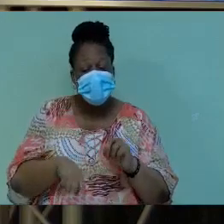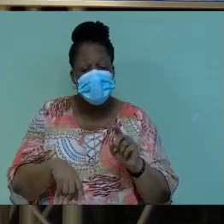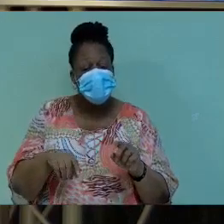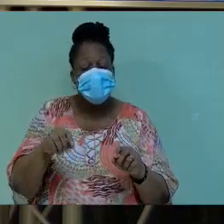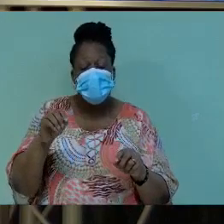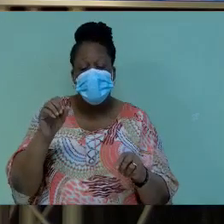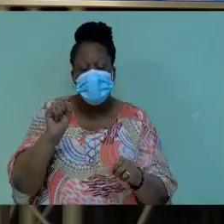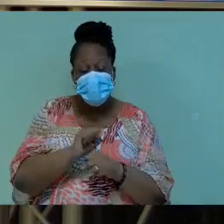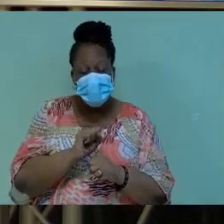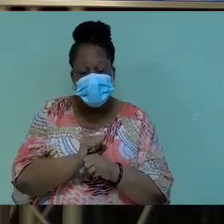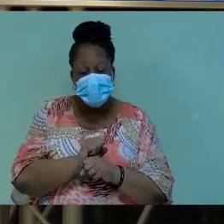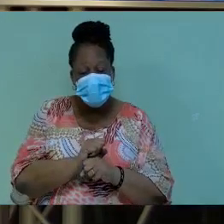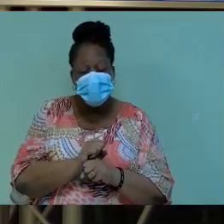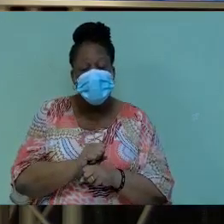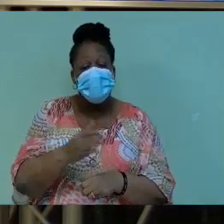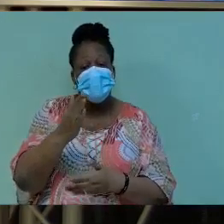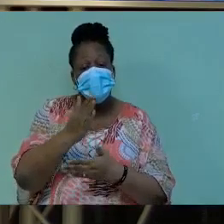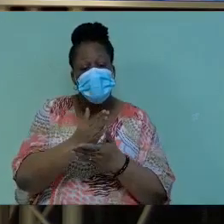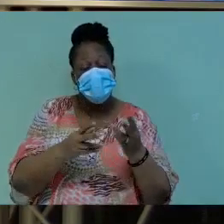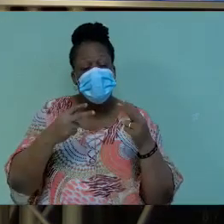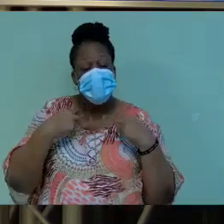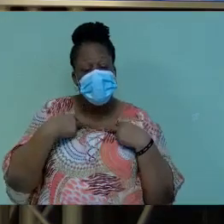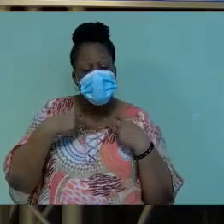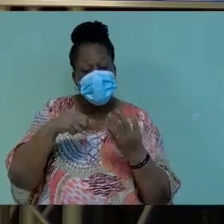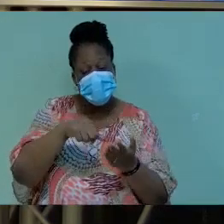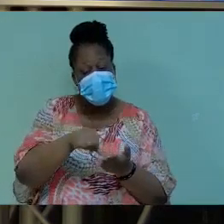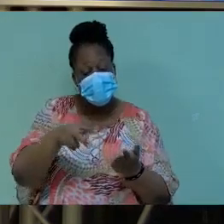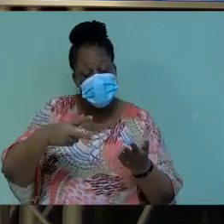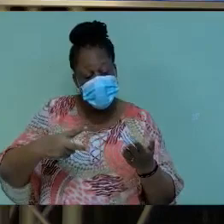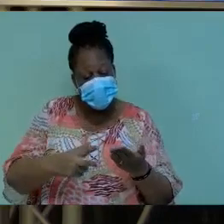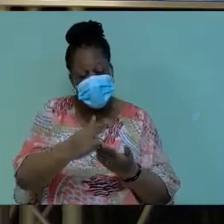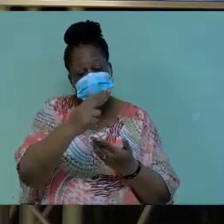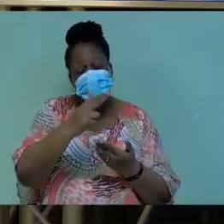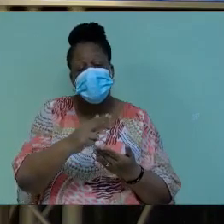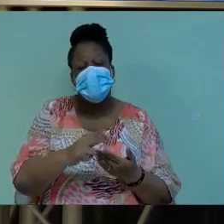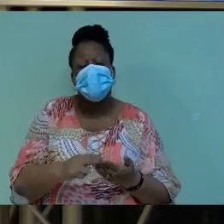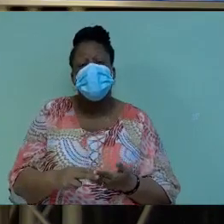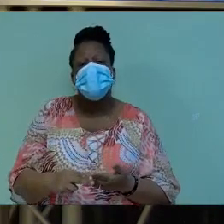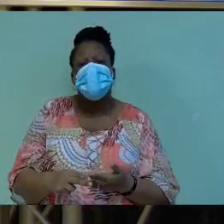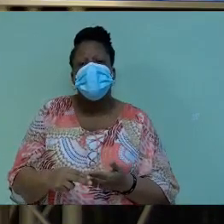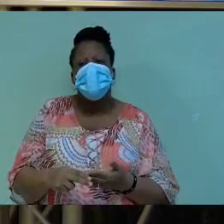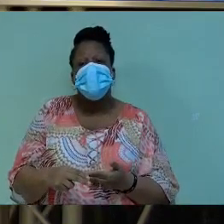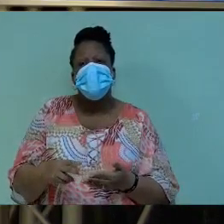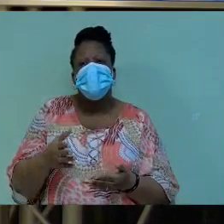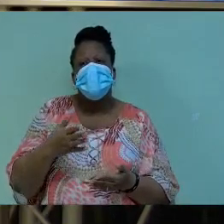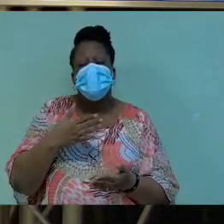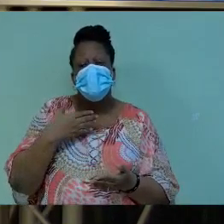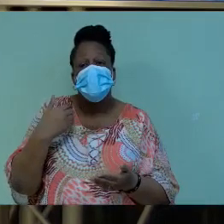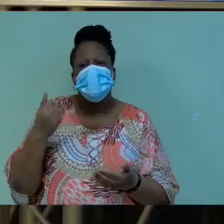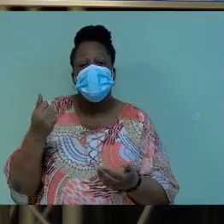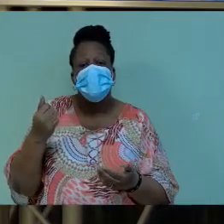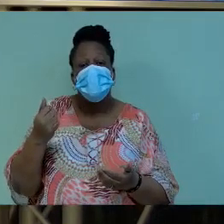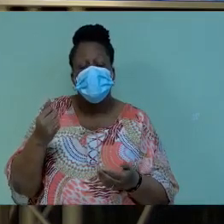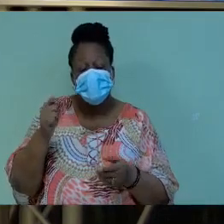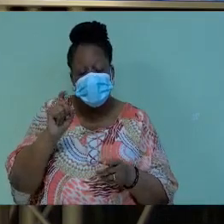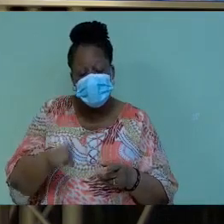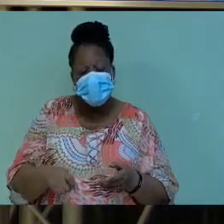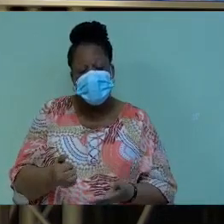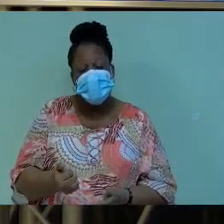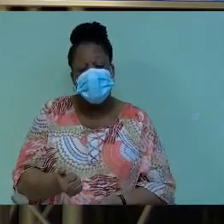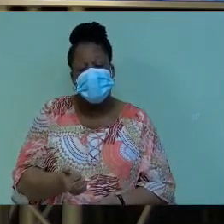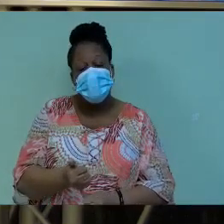wages and salaries cut, needed support. And there have been repeatedly from